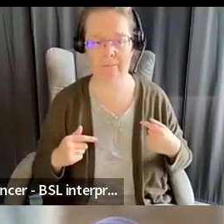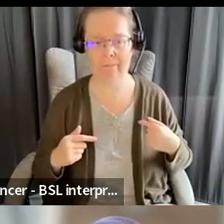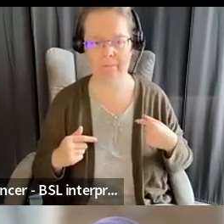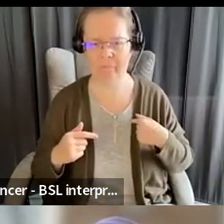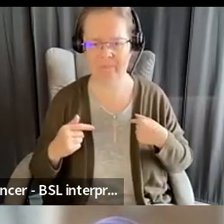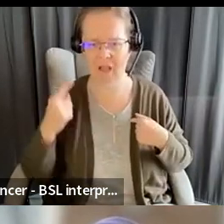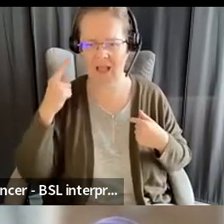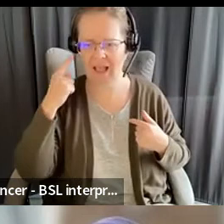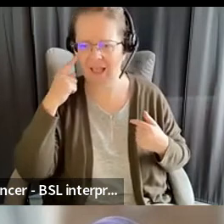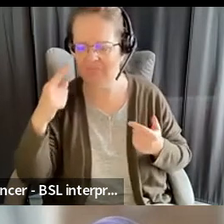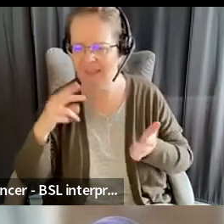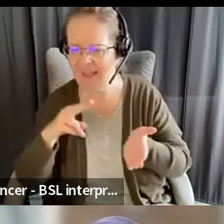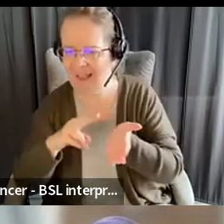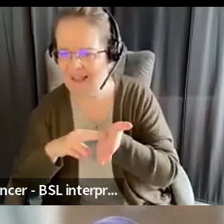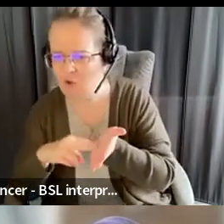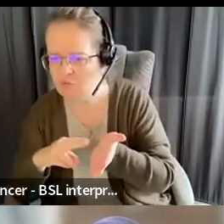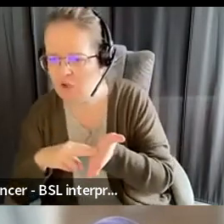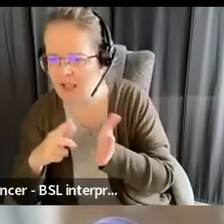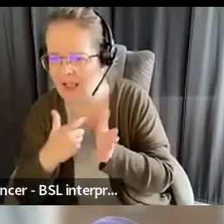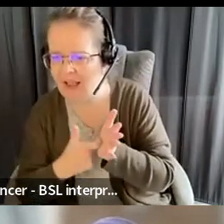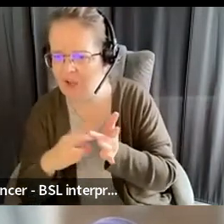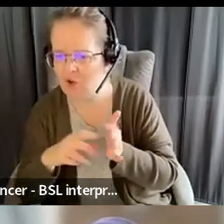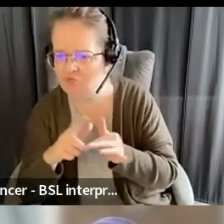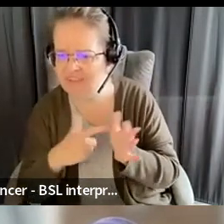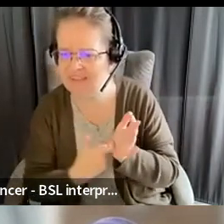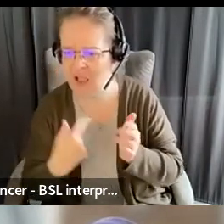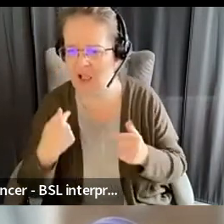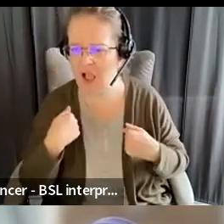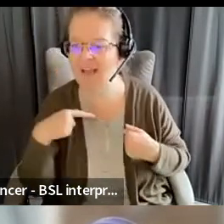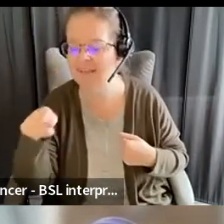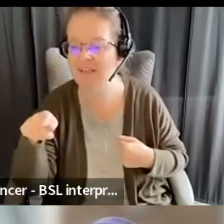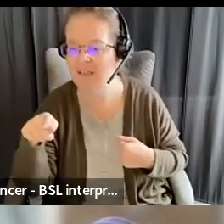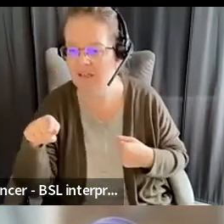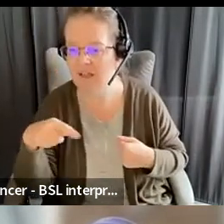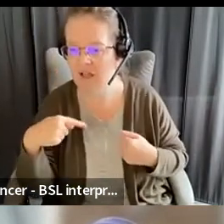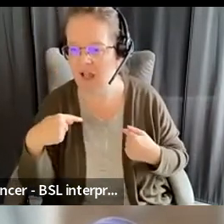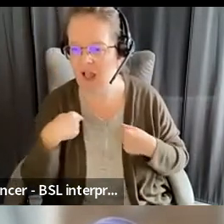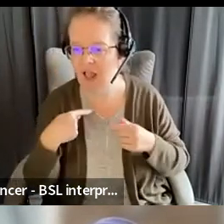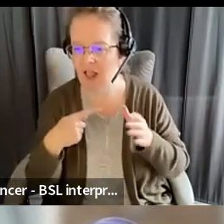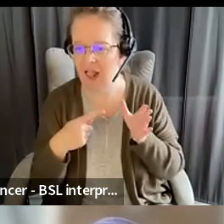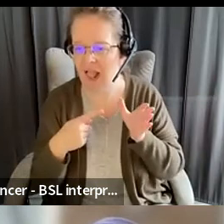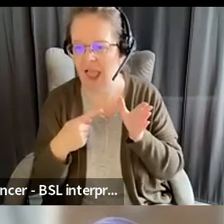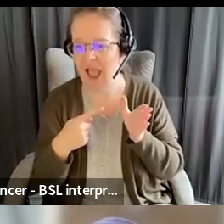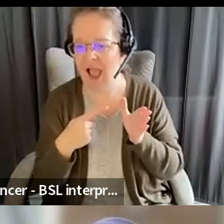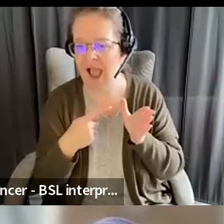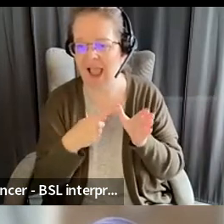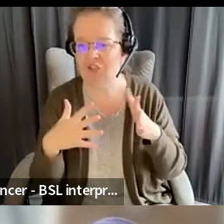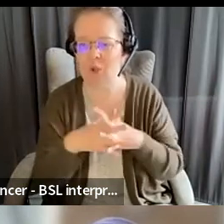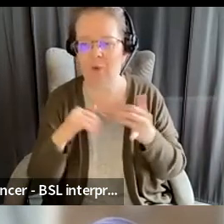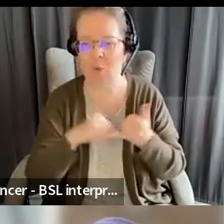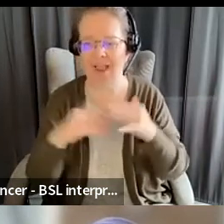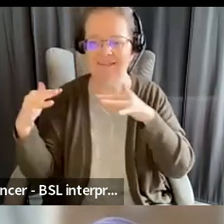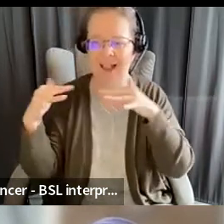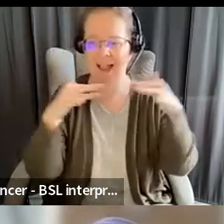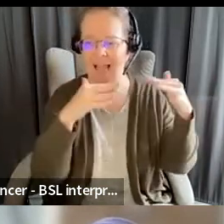Narinder, yeah, you must have a lot of experience, because you said about AWF cloud data engineer. Well, you